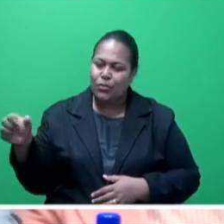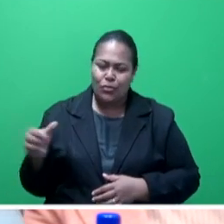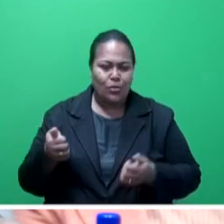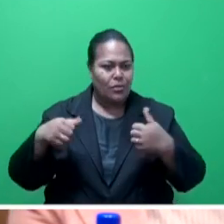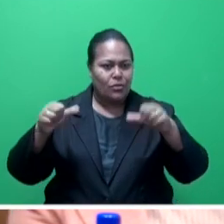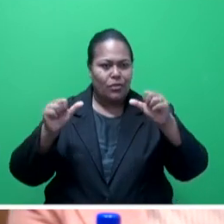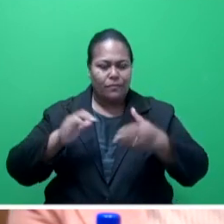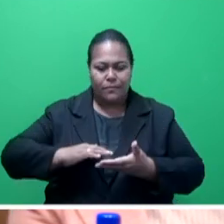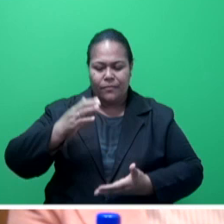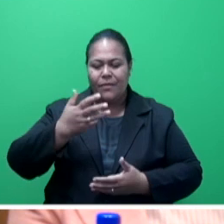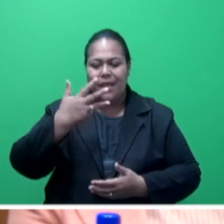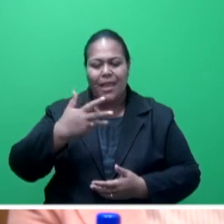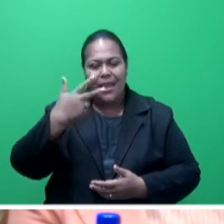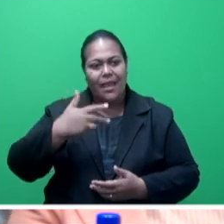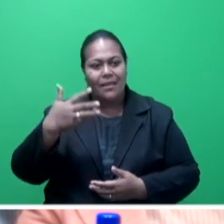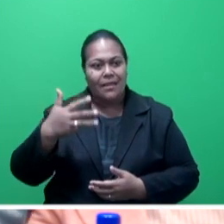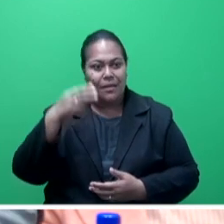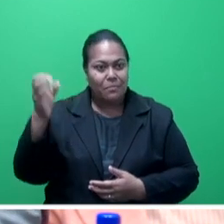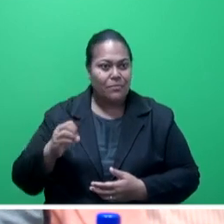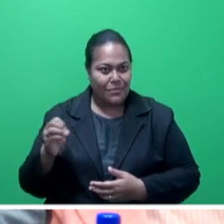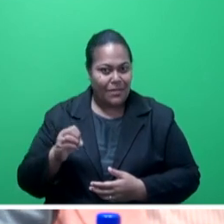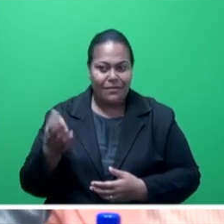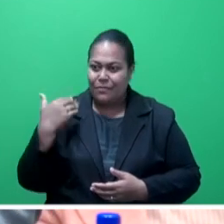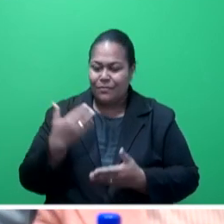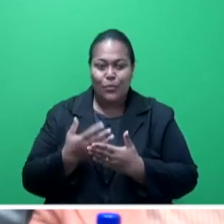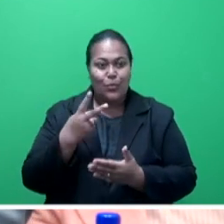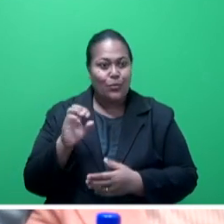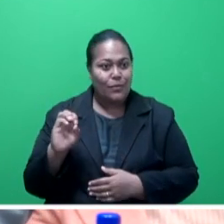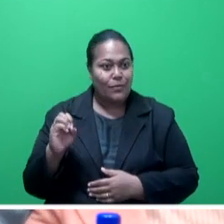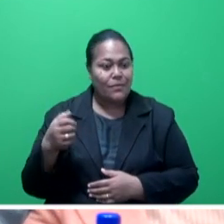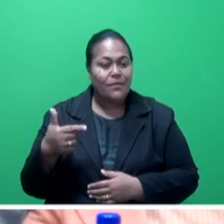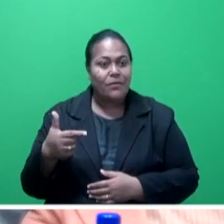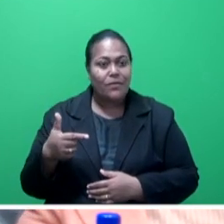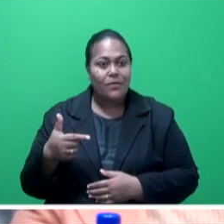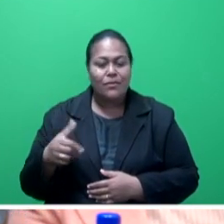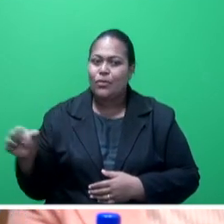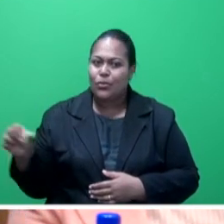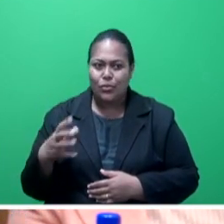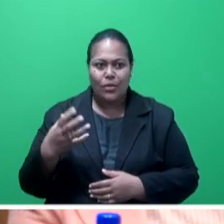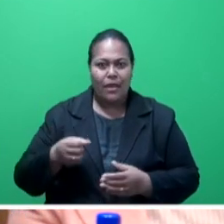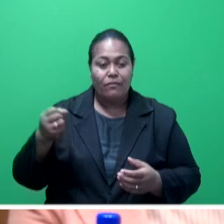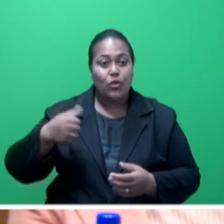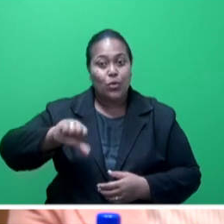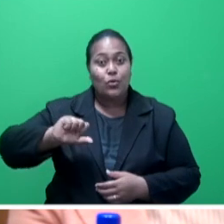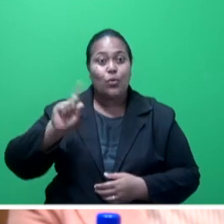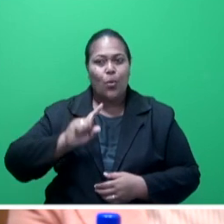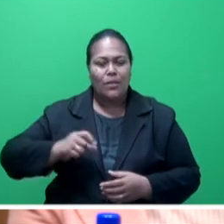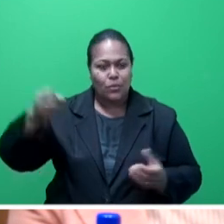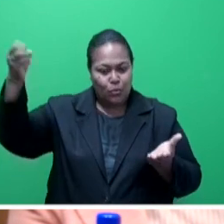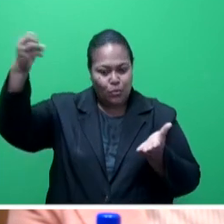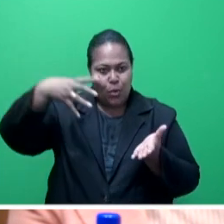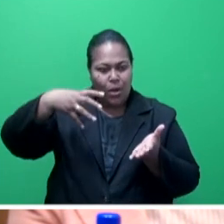from 89% in 2007. Getting all of our electricity from renewable energy by the year 2036, and